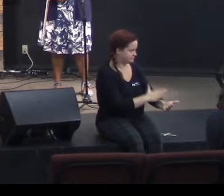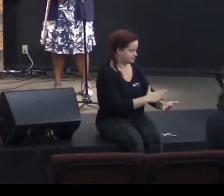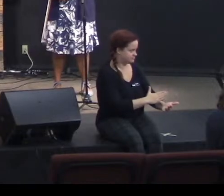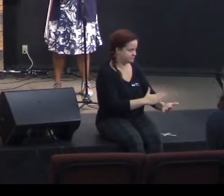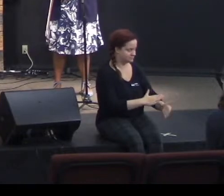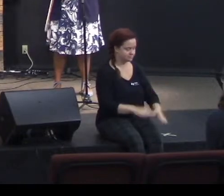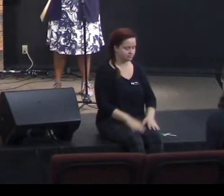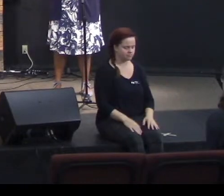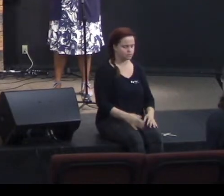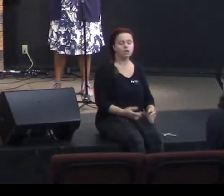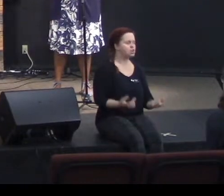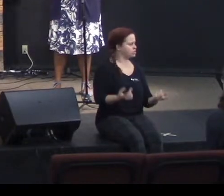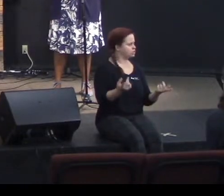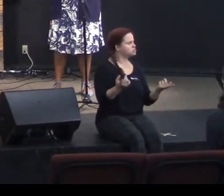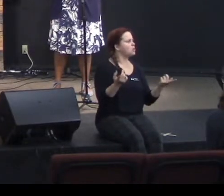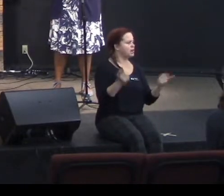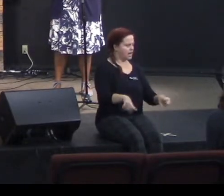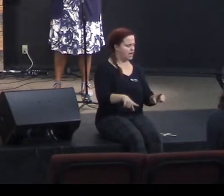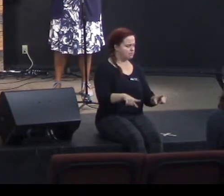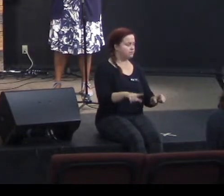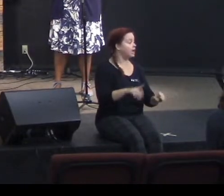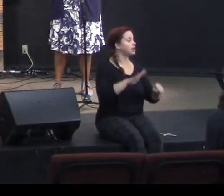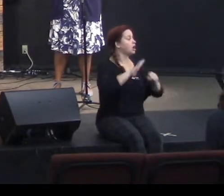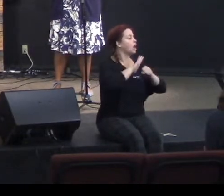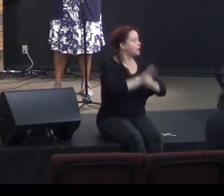would happen if we put too much?